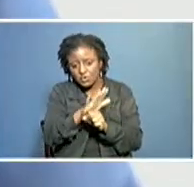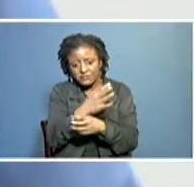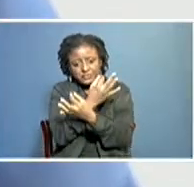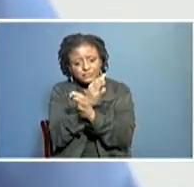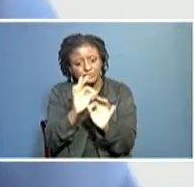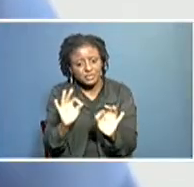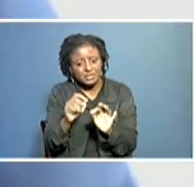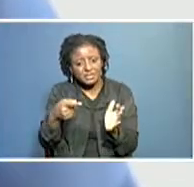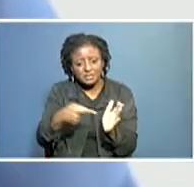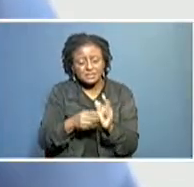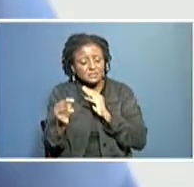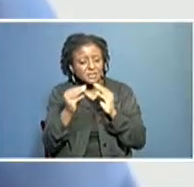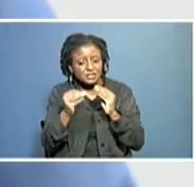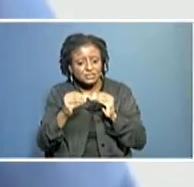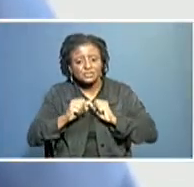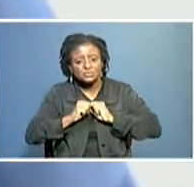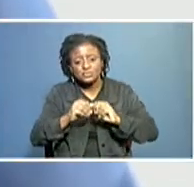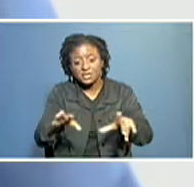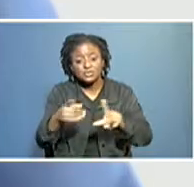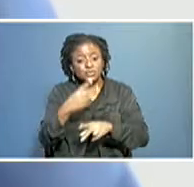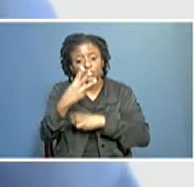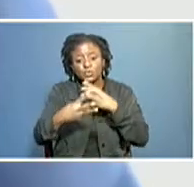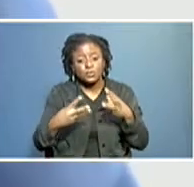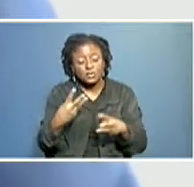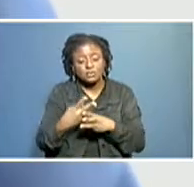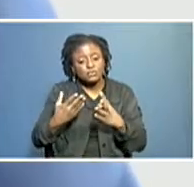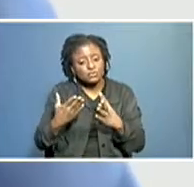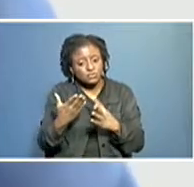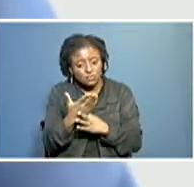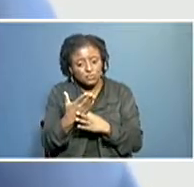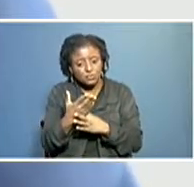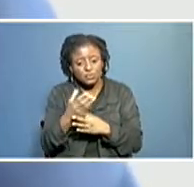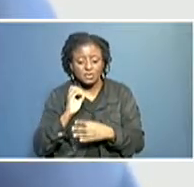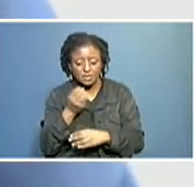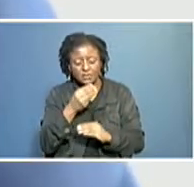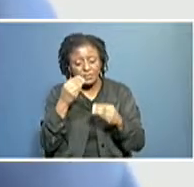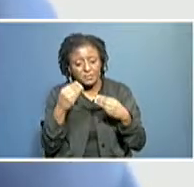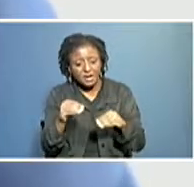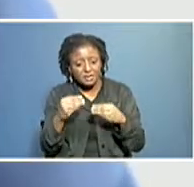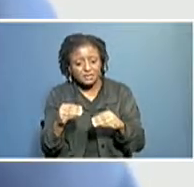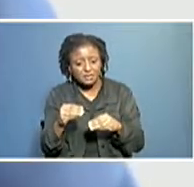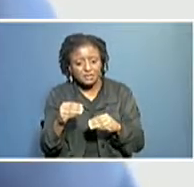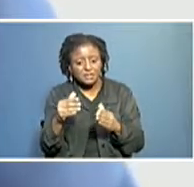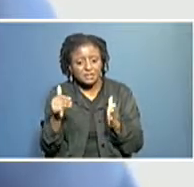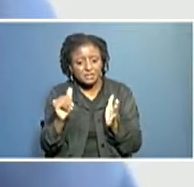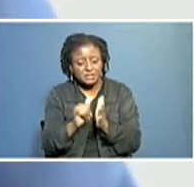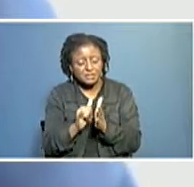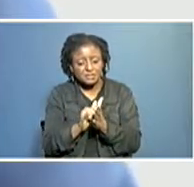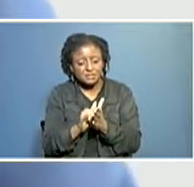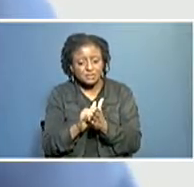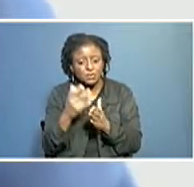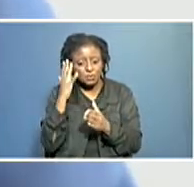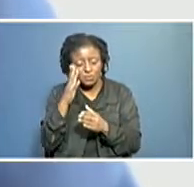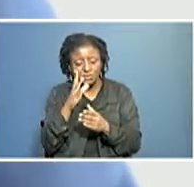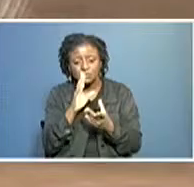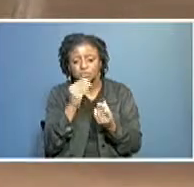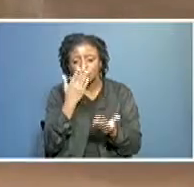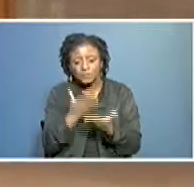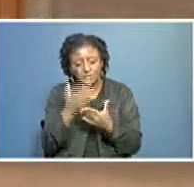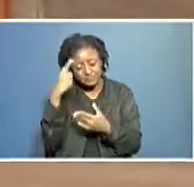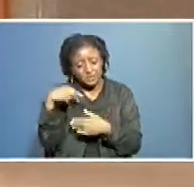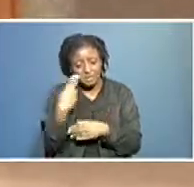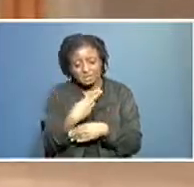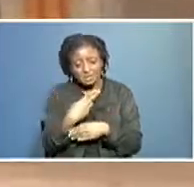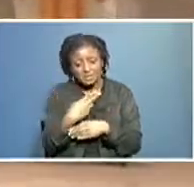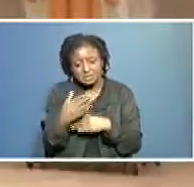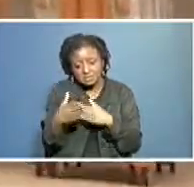to the world through our normal marketing channels, and we think this is going to pay dividends for us into the near and medium term.